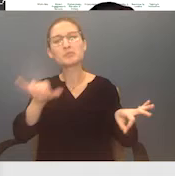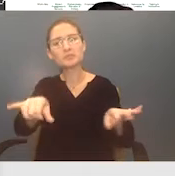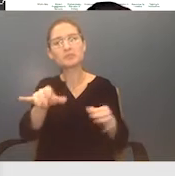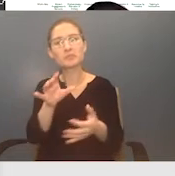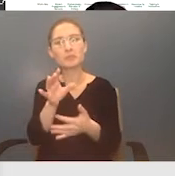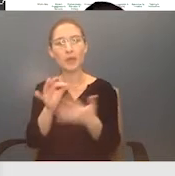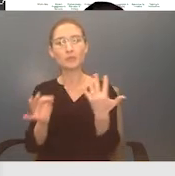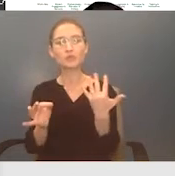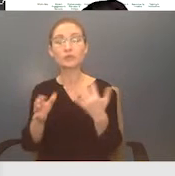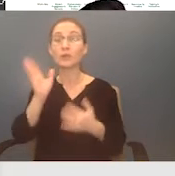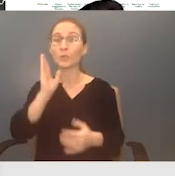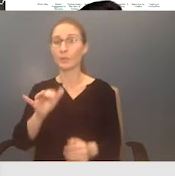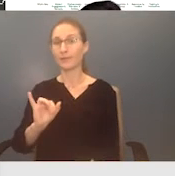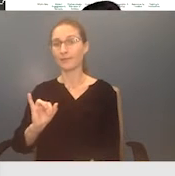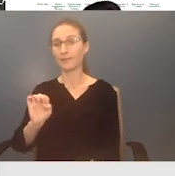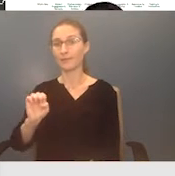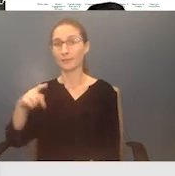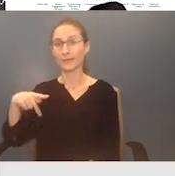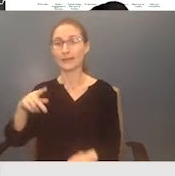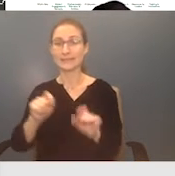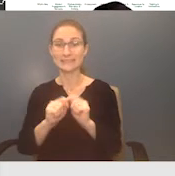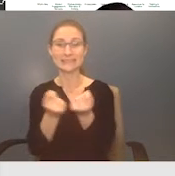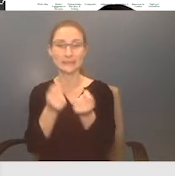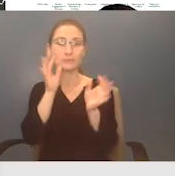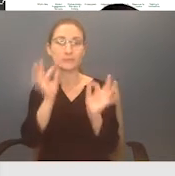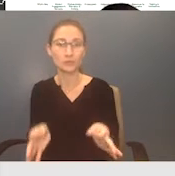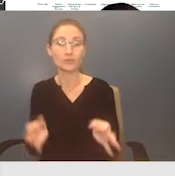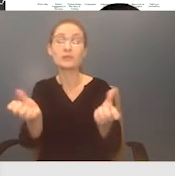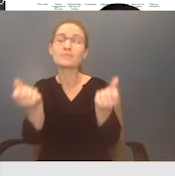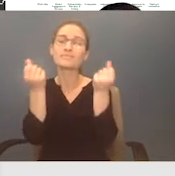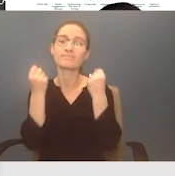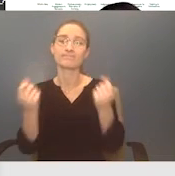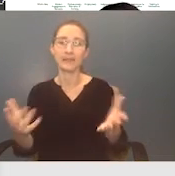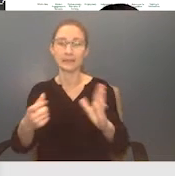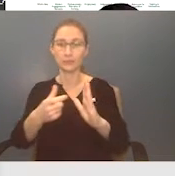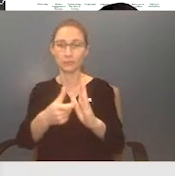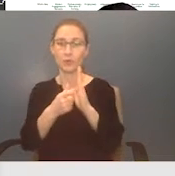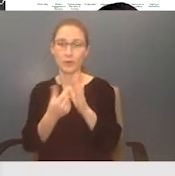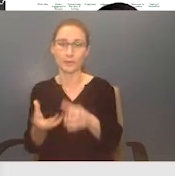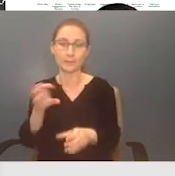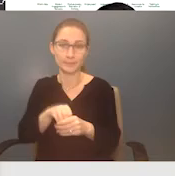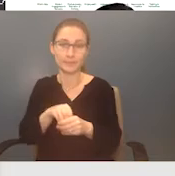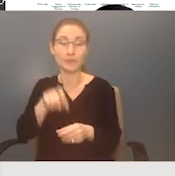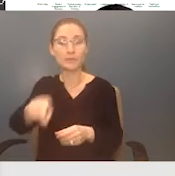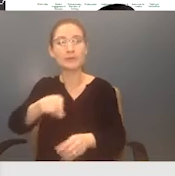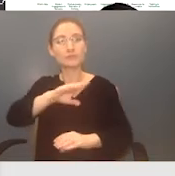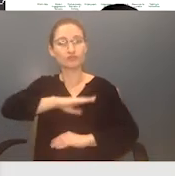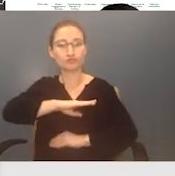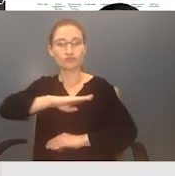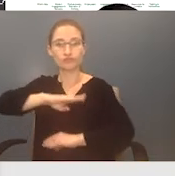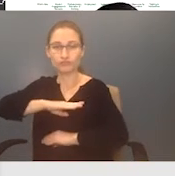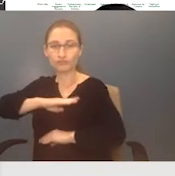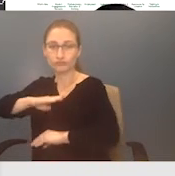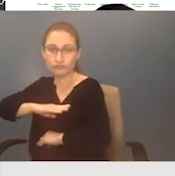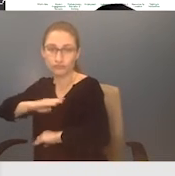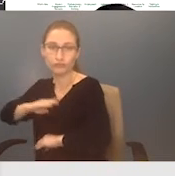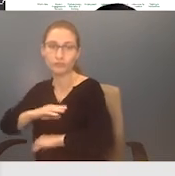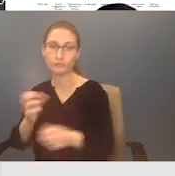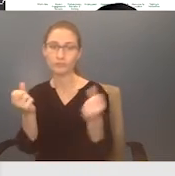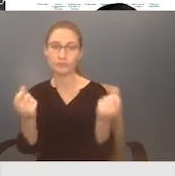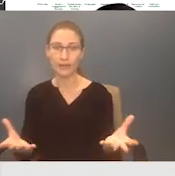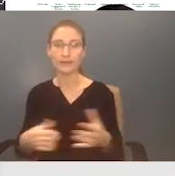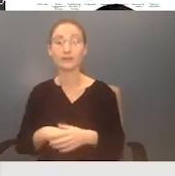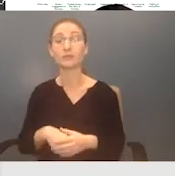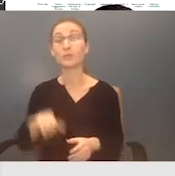an IEP team decision. There are a lot of requirements and things that need to be met. And so this whole